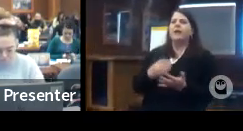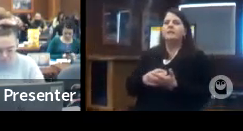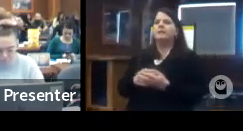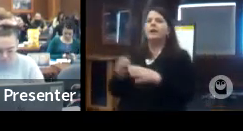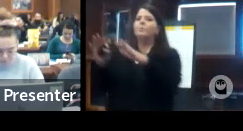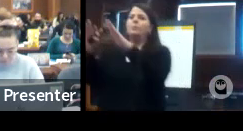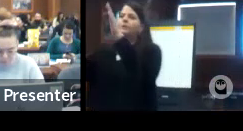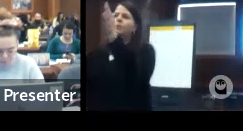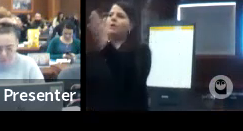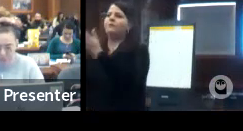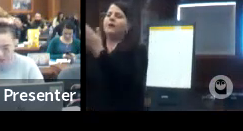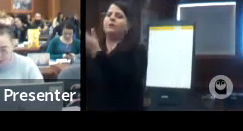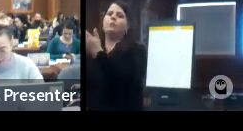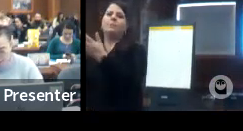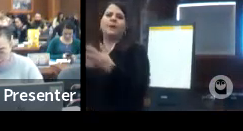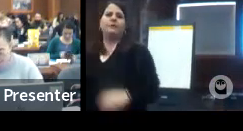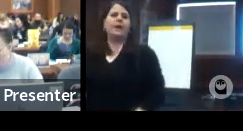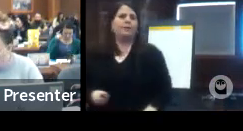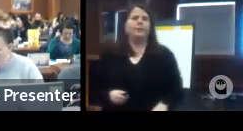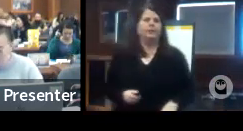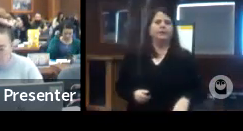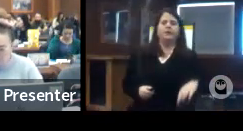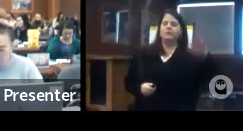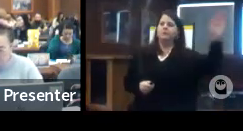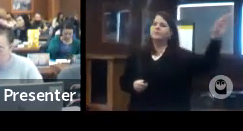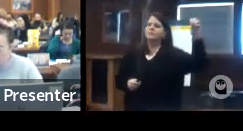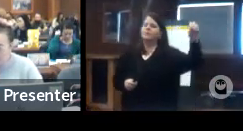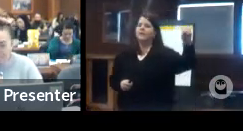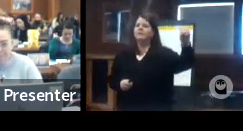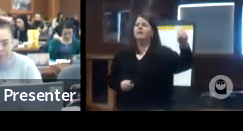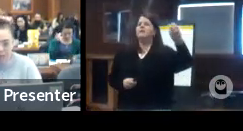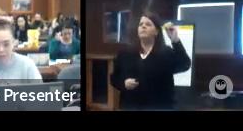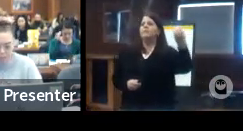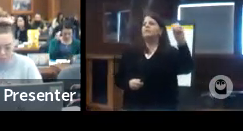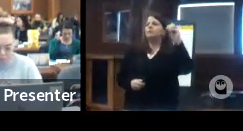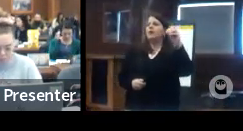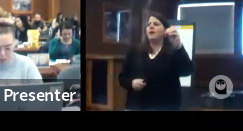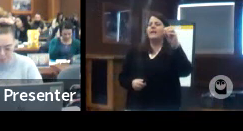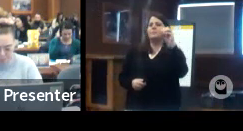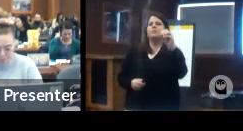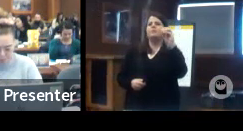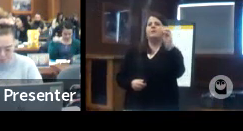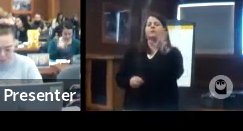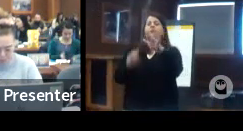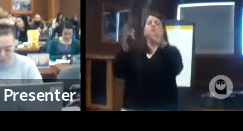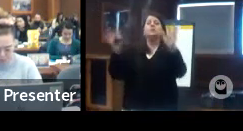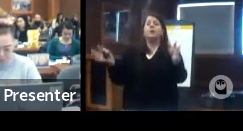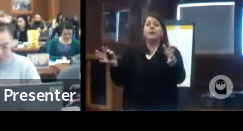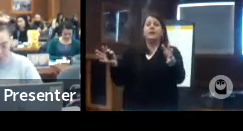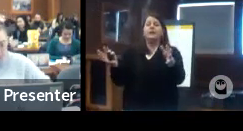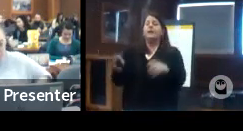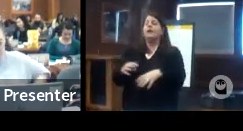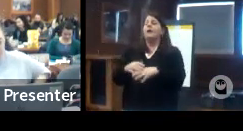know, if you're hesitant, I'll put whatever qualifier you want by your name. You know, Susan Smith is willing to try, has been through the